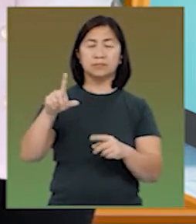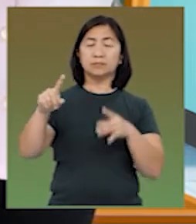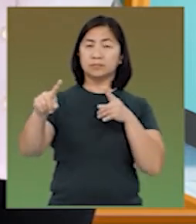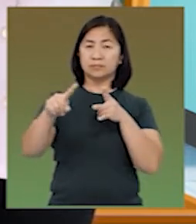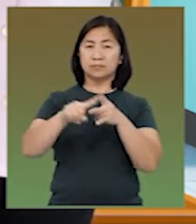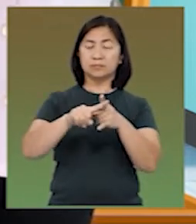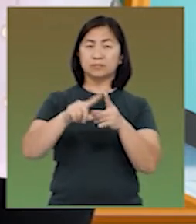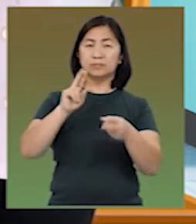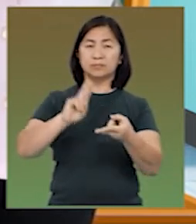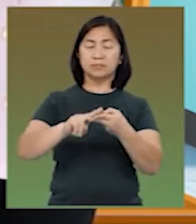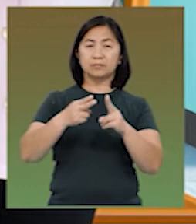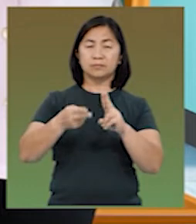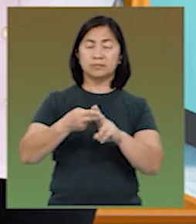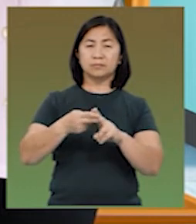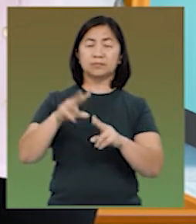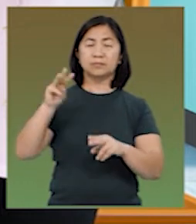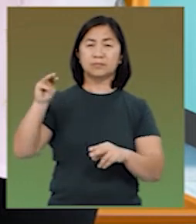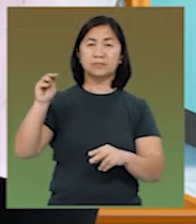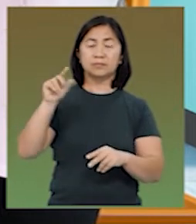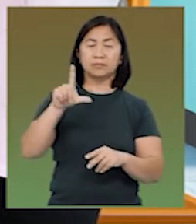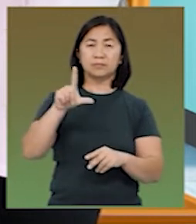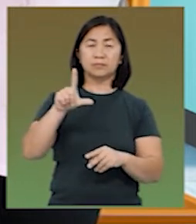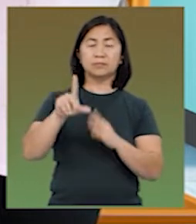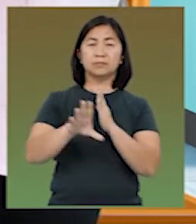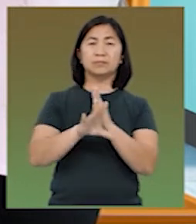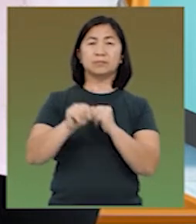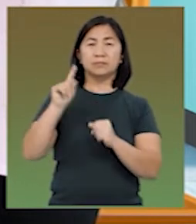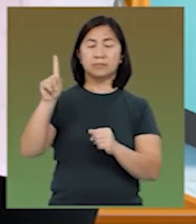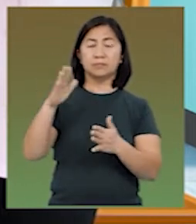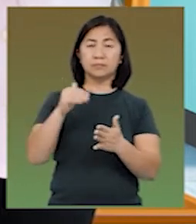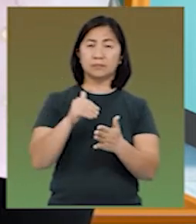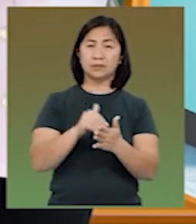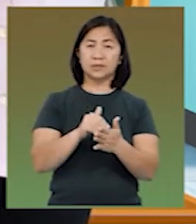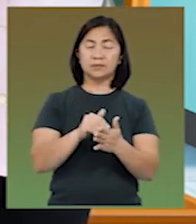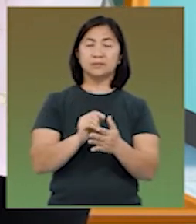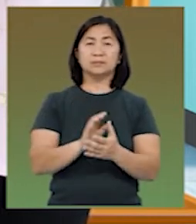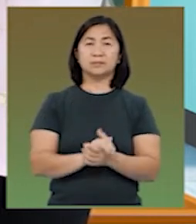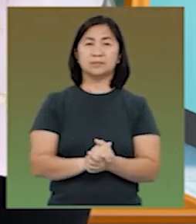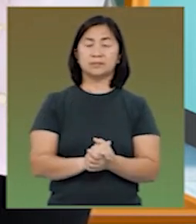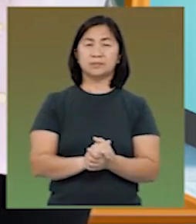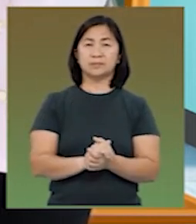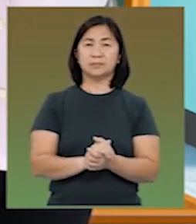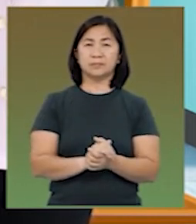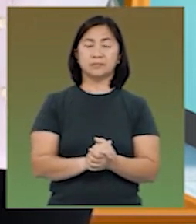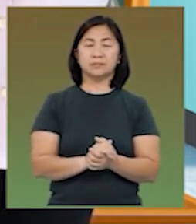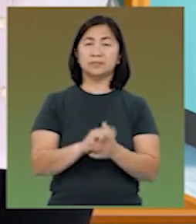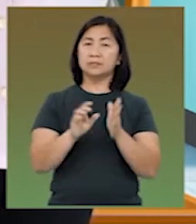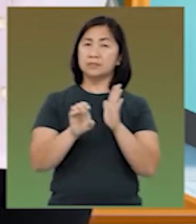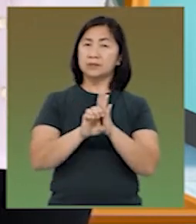liter, divide the number of milliliters by 1,000.